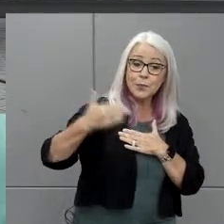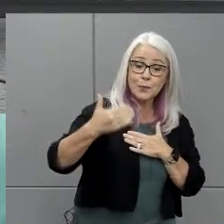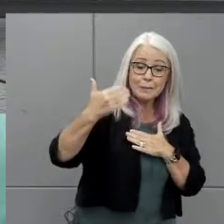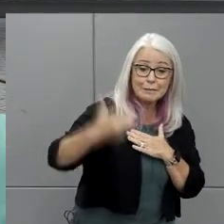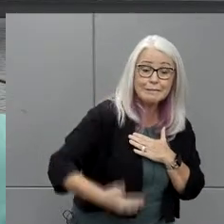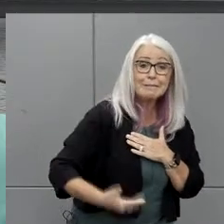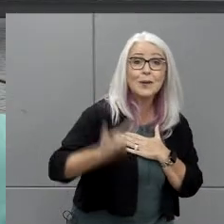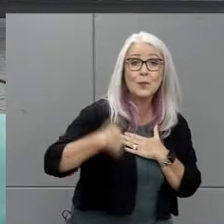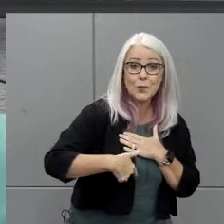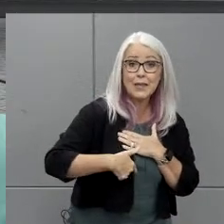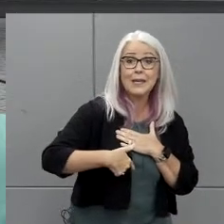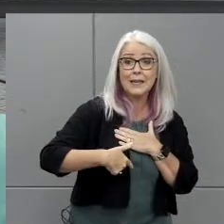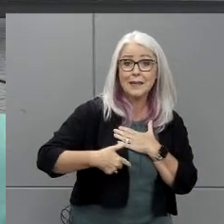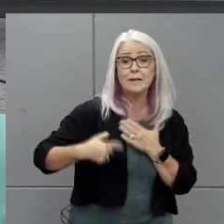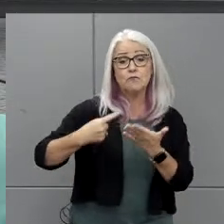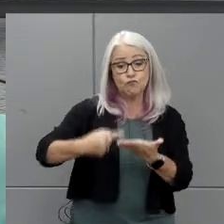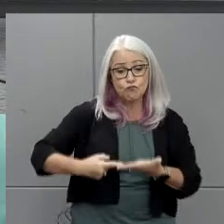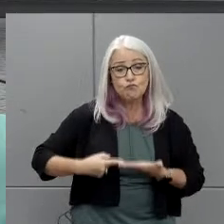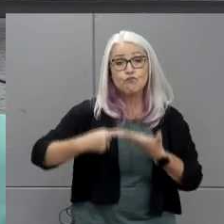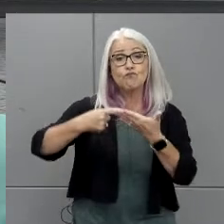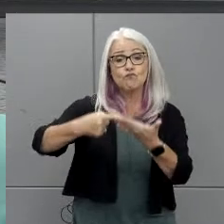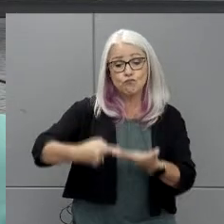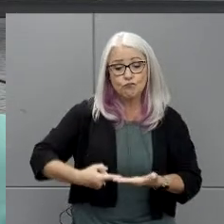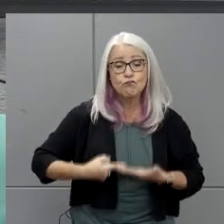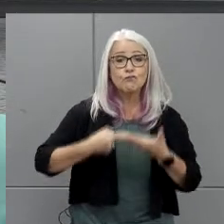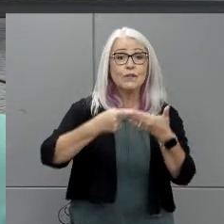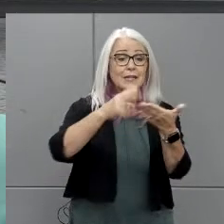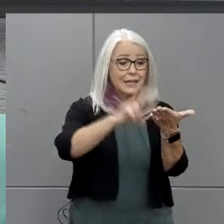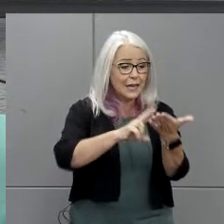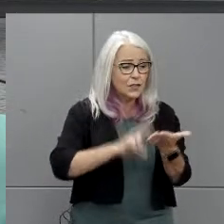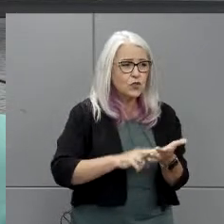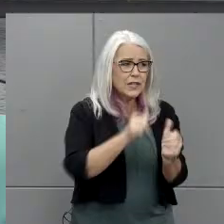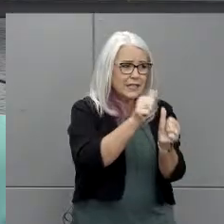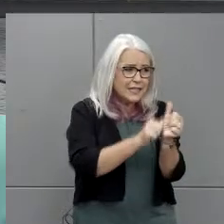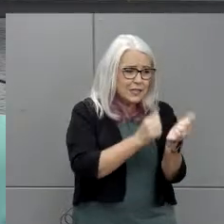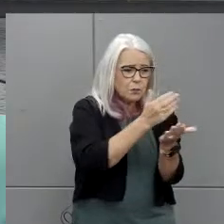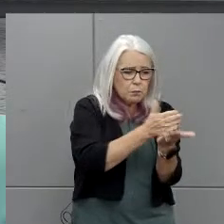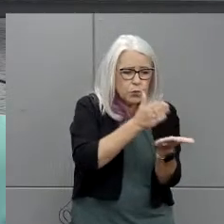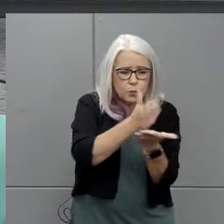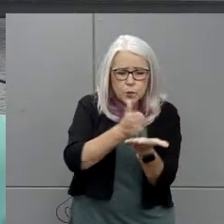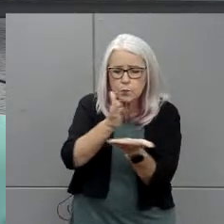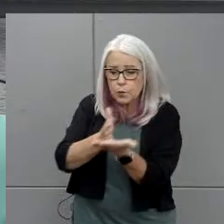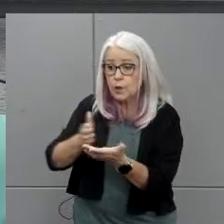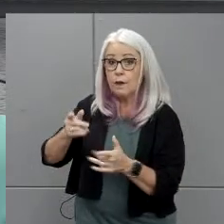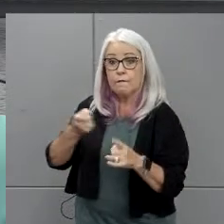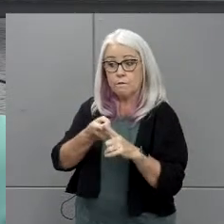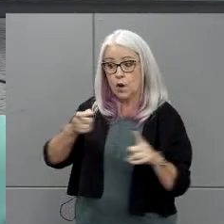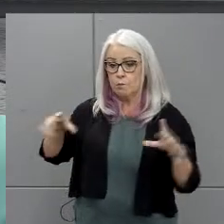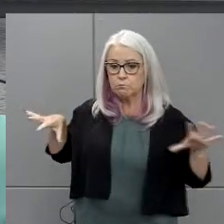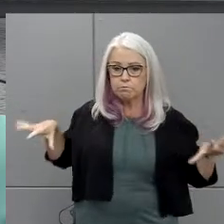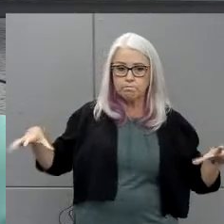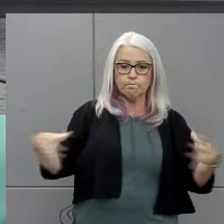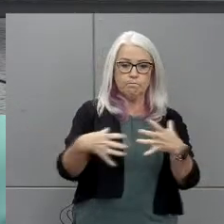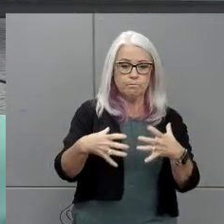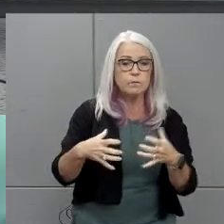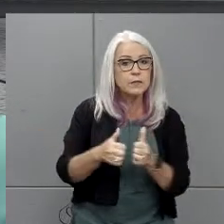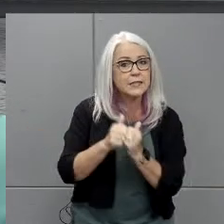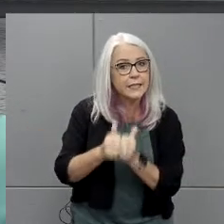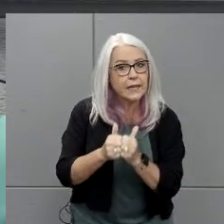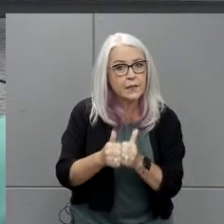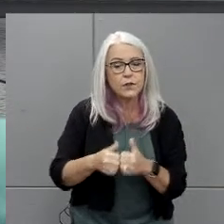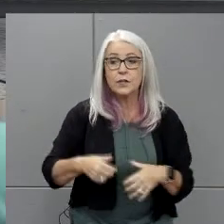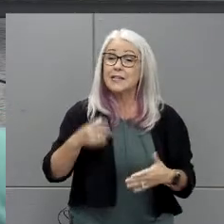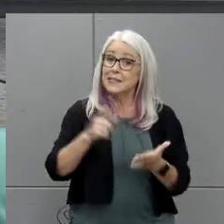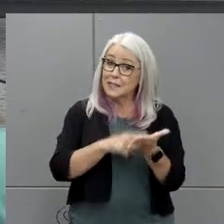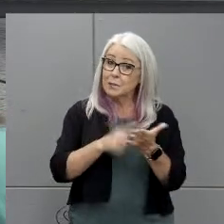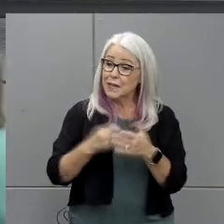went through the contract piece by piece. And from a collective standpoint, it wasn't always it was